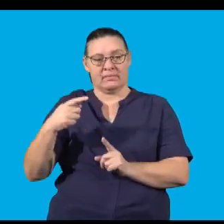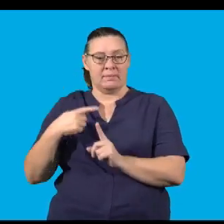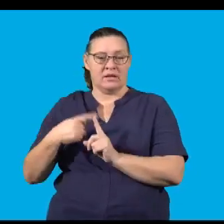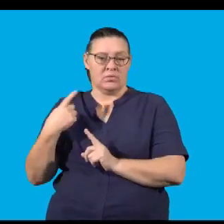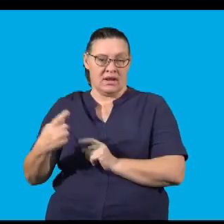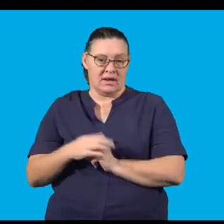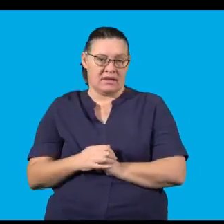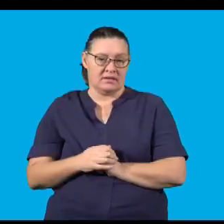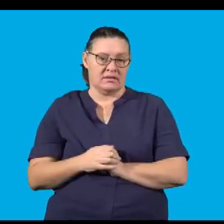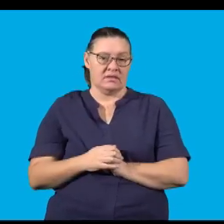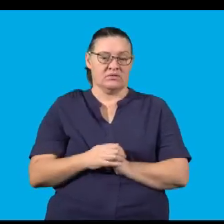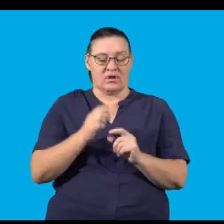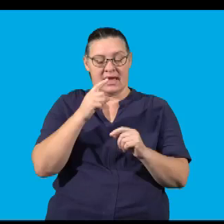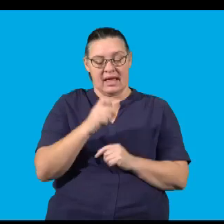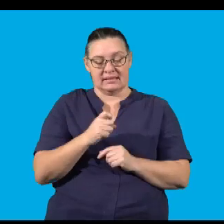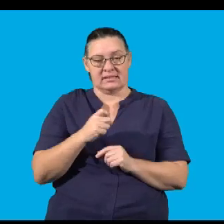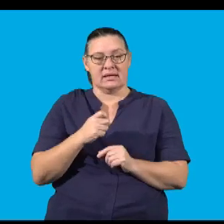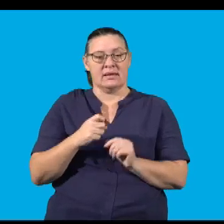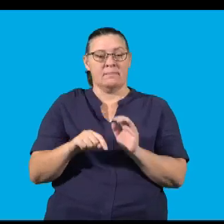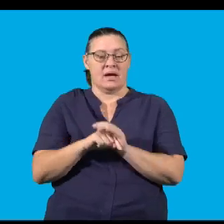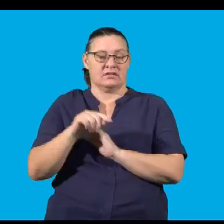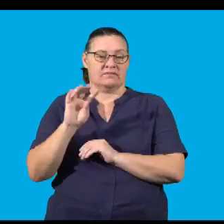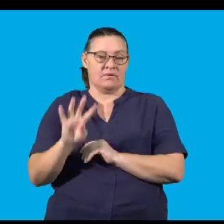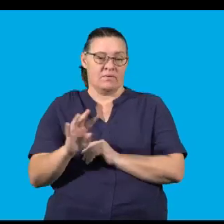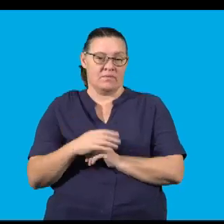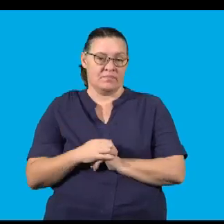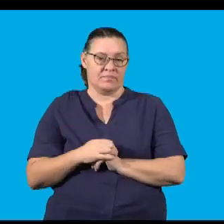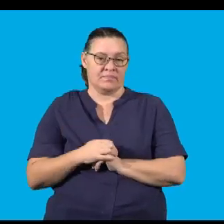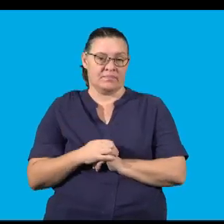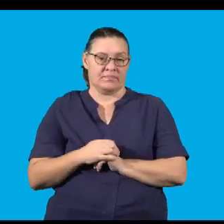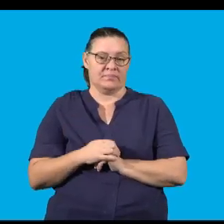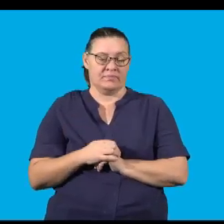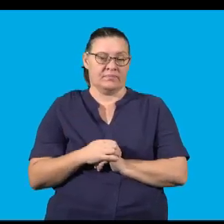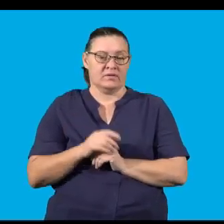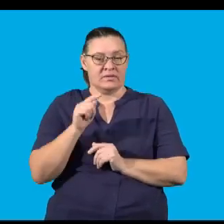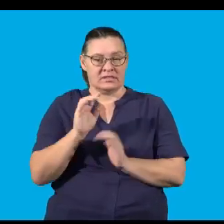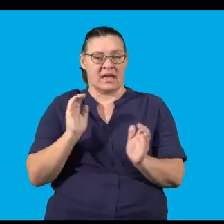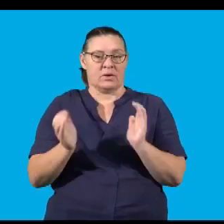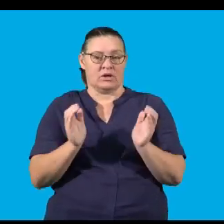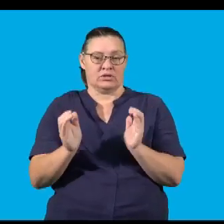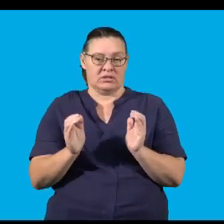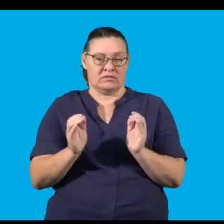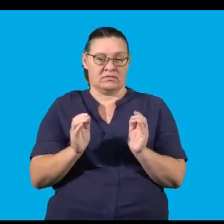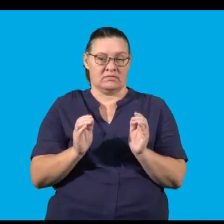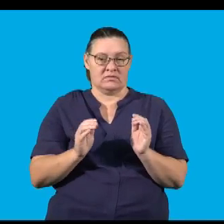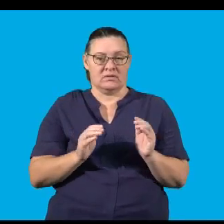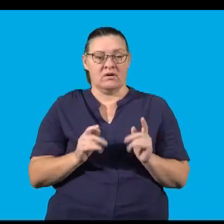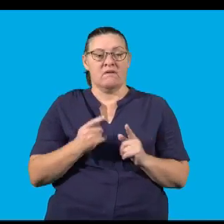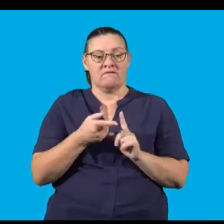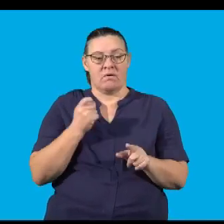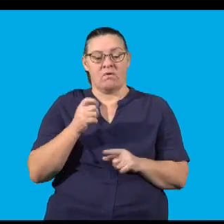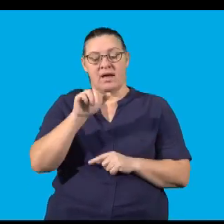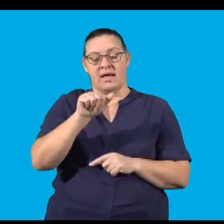becomes plus 1. So it's y is equal to x minus 4. Okay, so that's the equation of